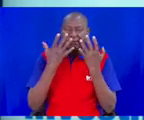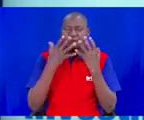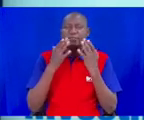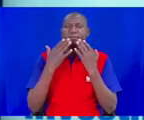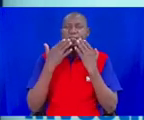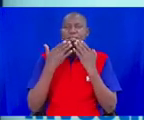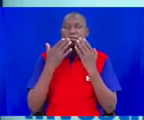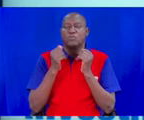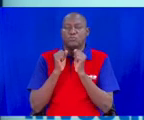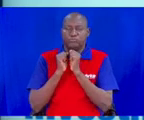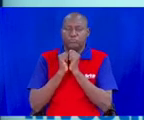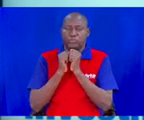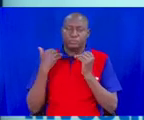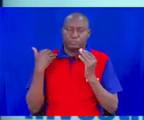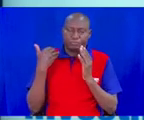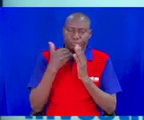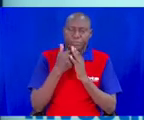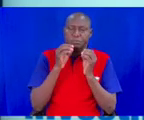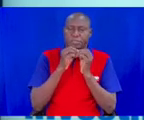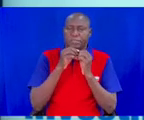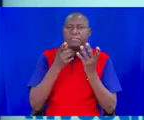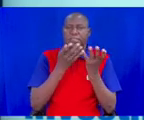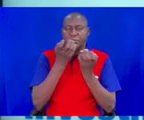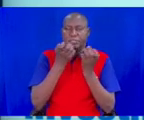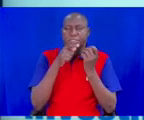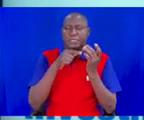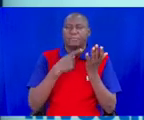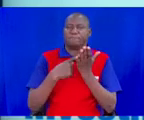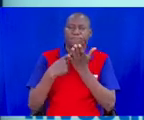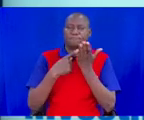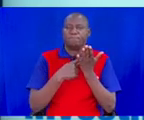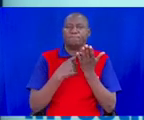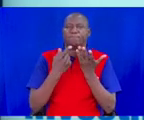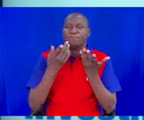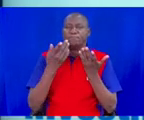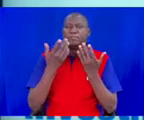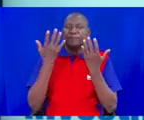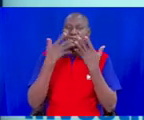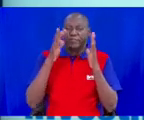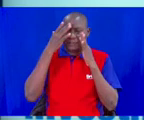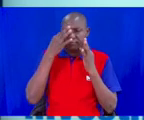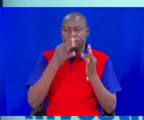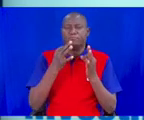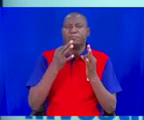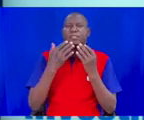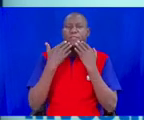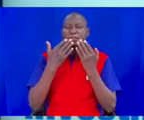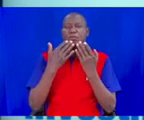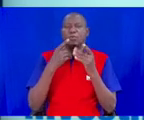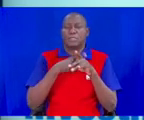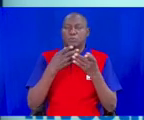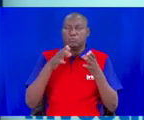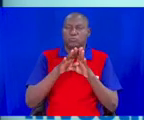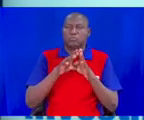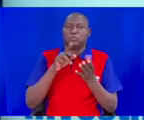for taking us through. We thank you for the business that has been discussed and concluded. As we close up, O Lord, be with us,